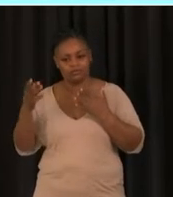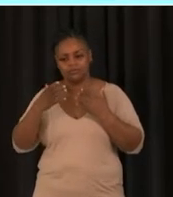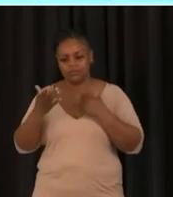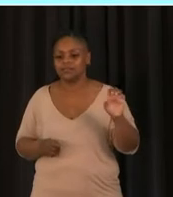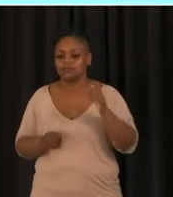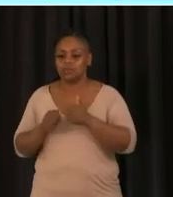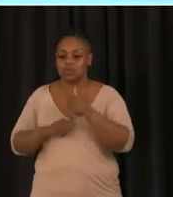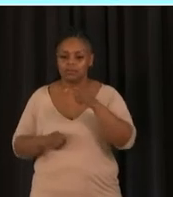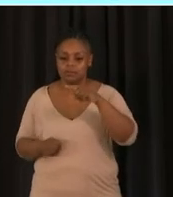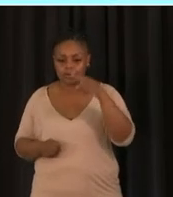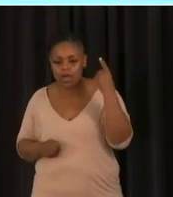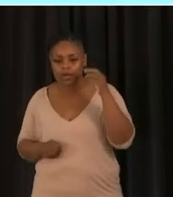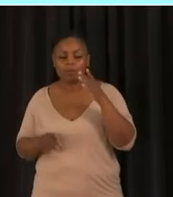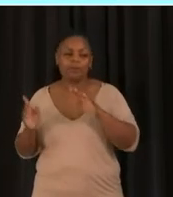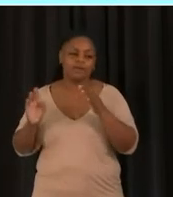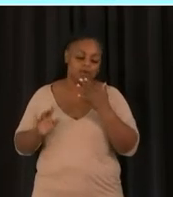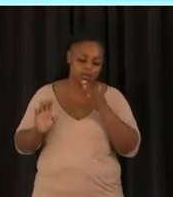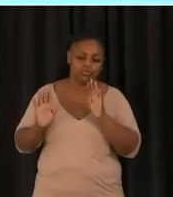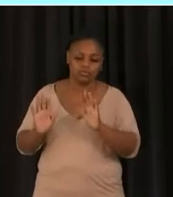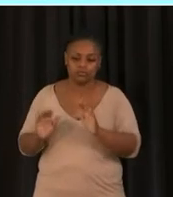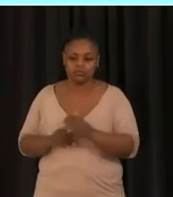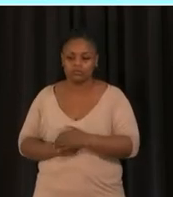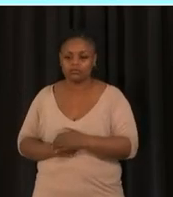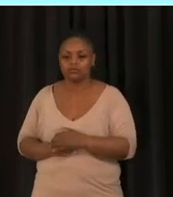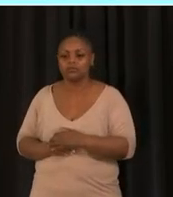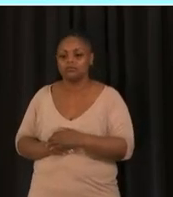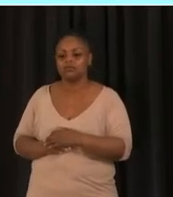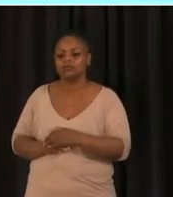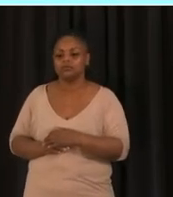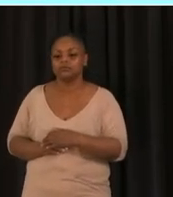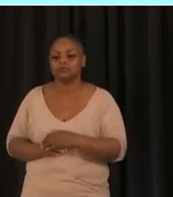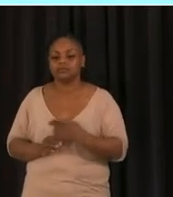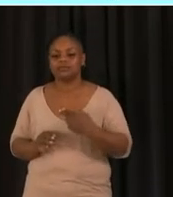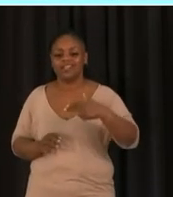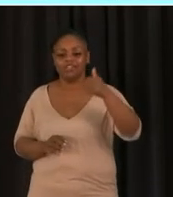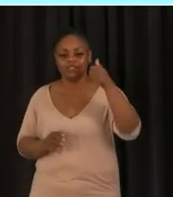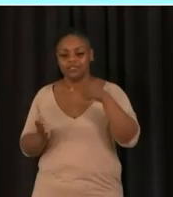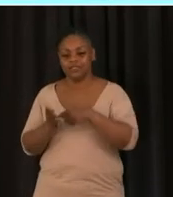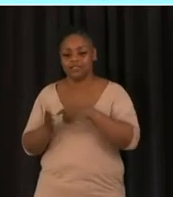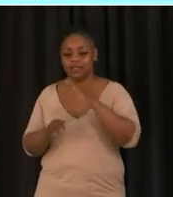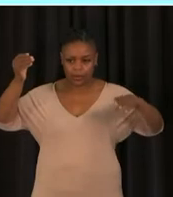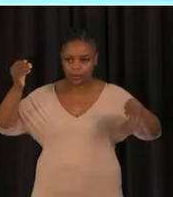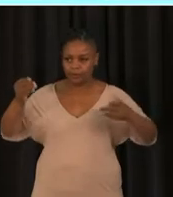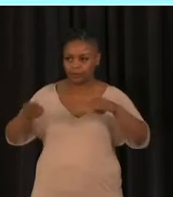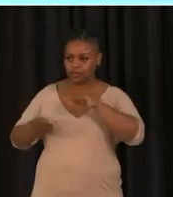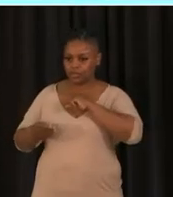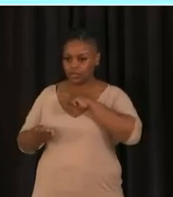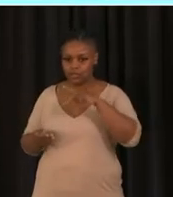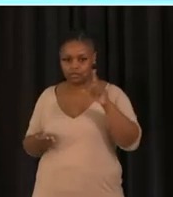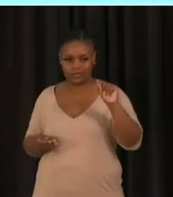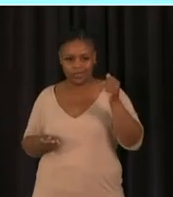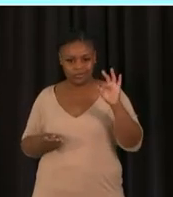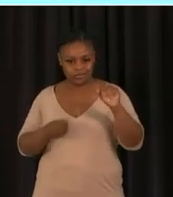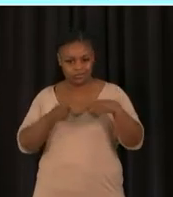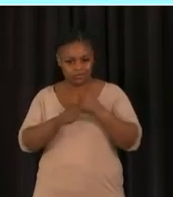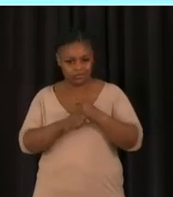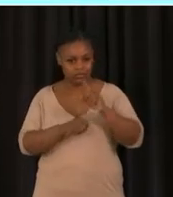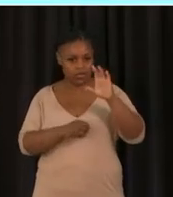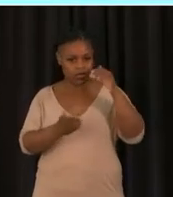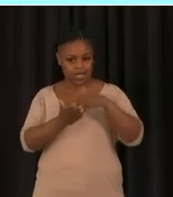D.C., and he's also going to tell us about how we as leaders can support inclusive recovery and help residents